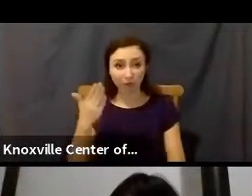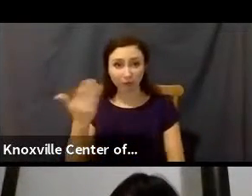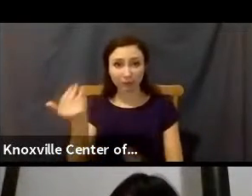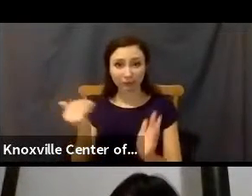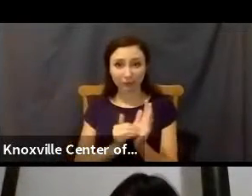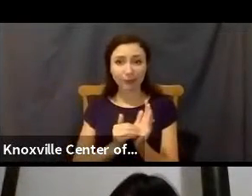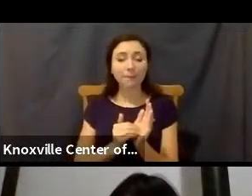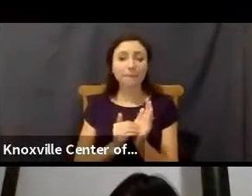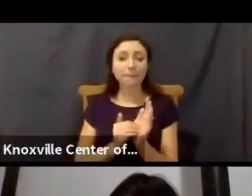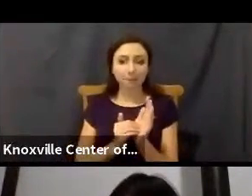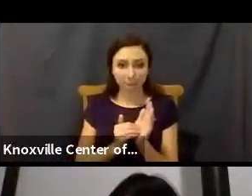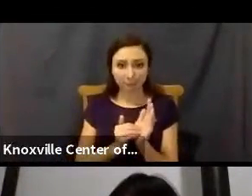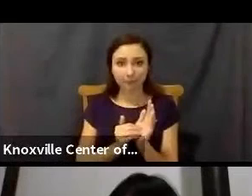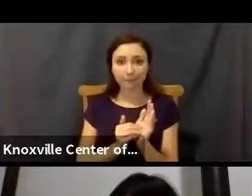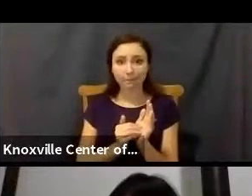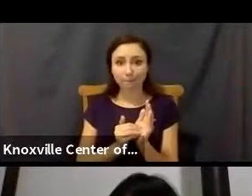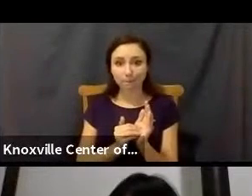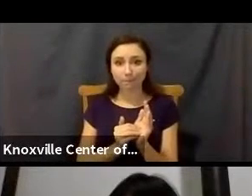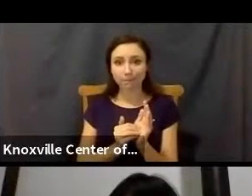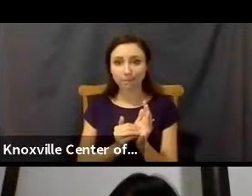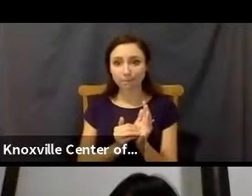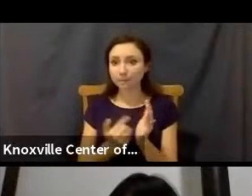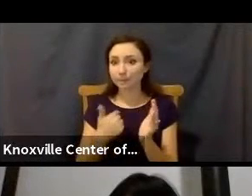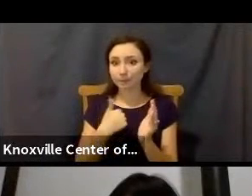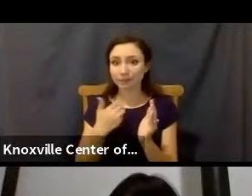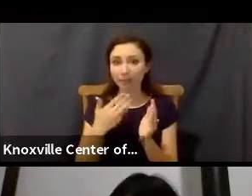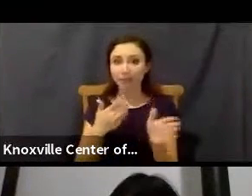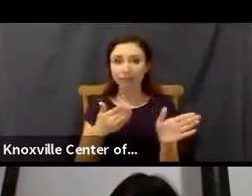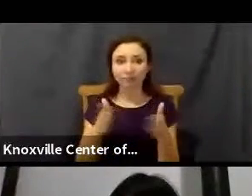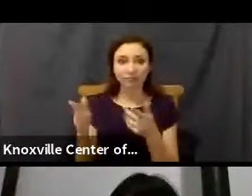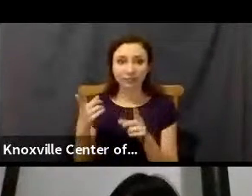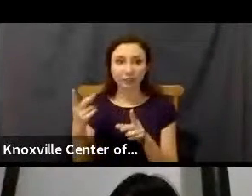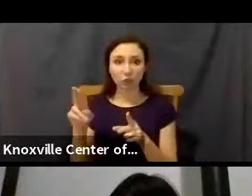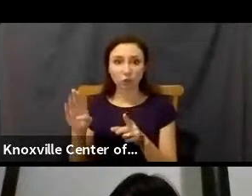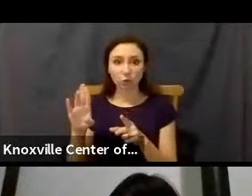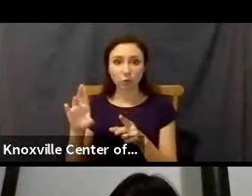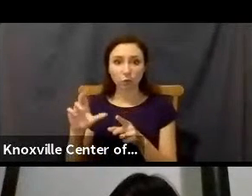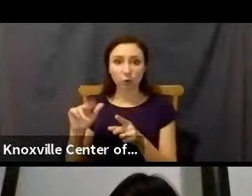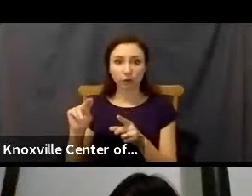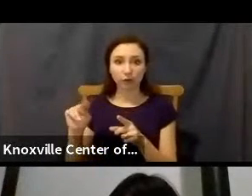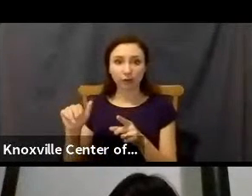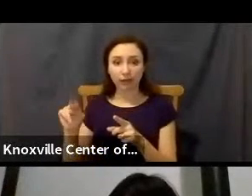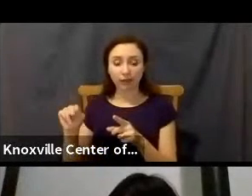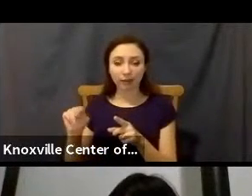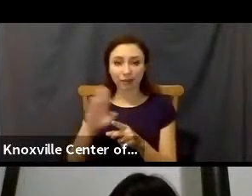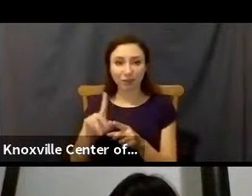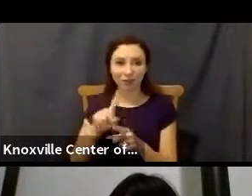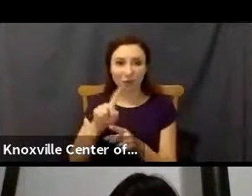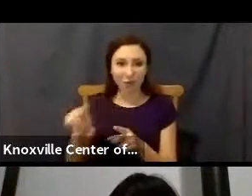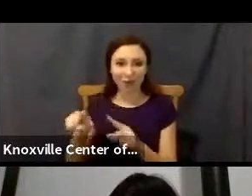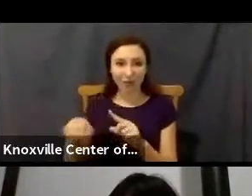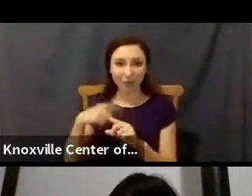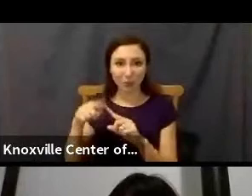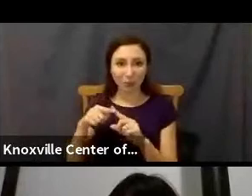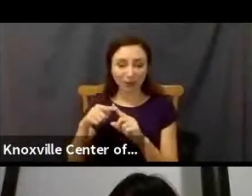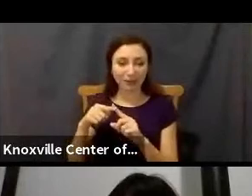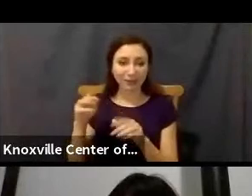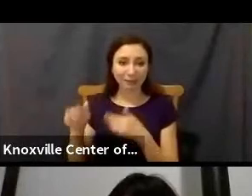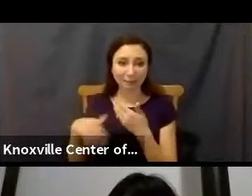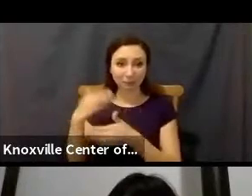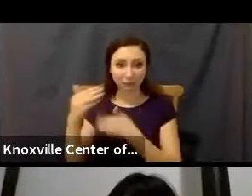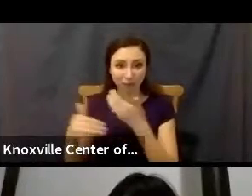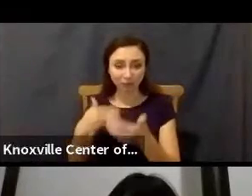I, somewhat intentionally diverted Dr. Buchanan's question when she was going through